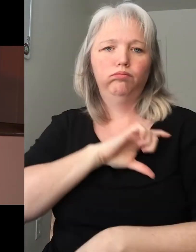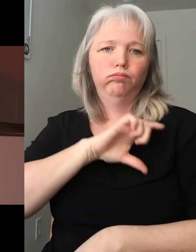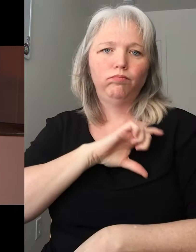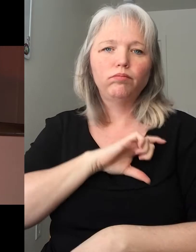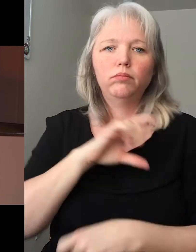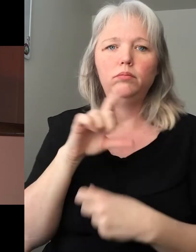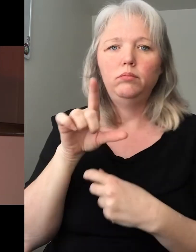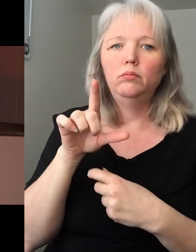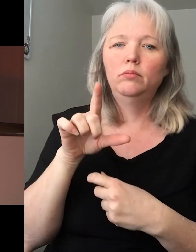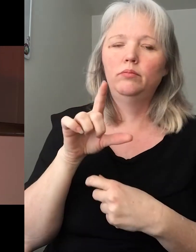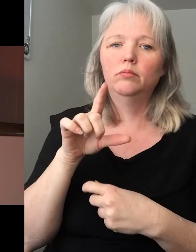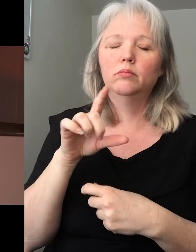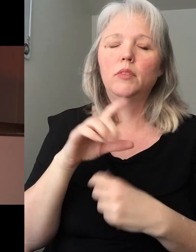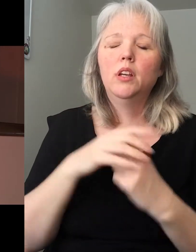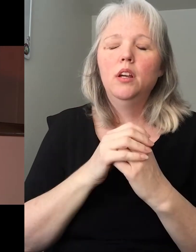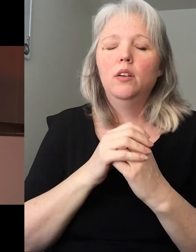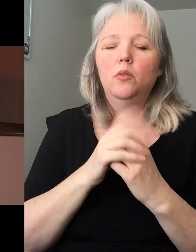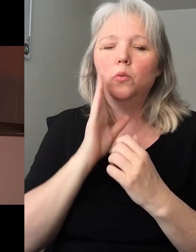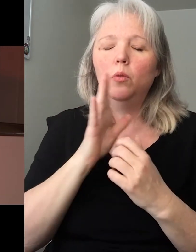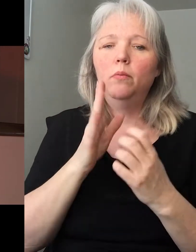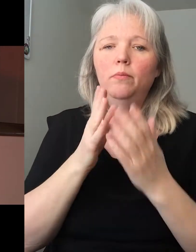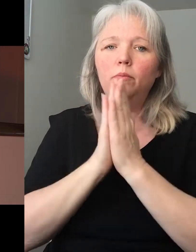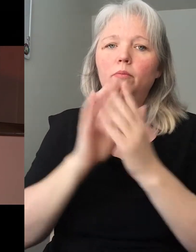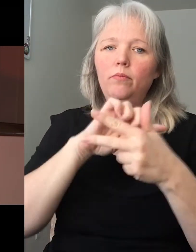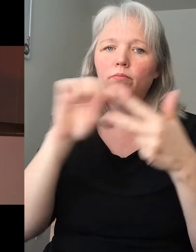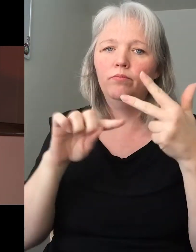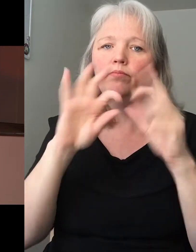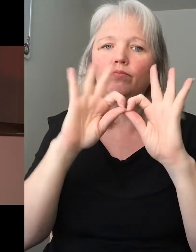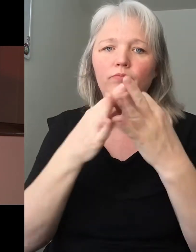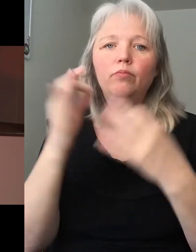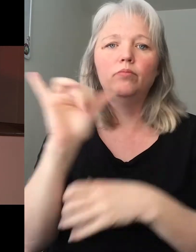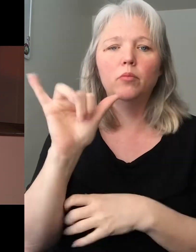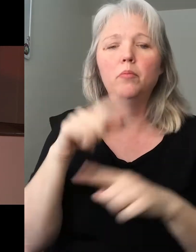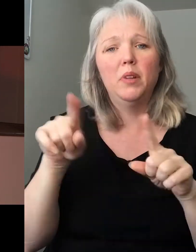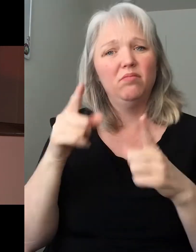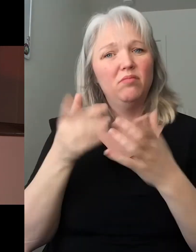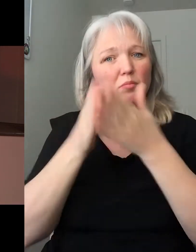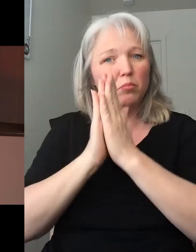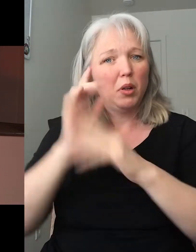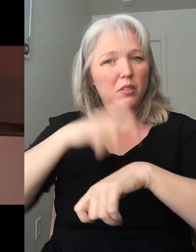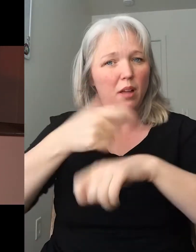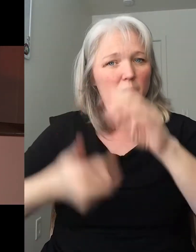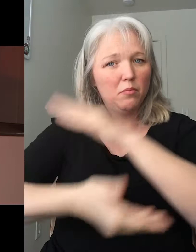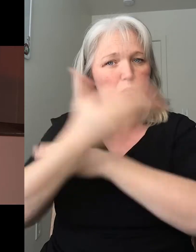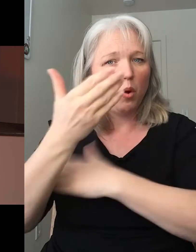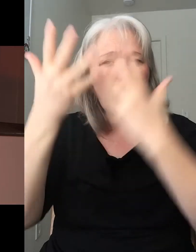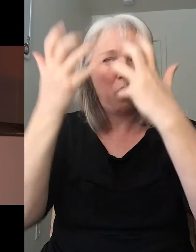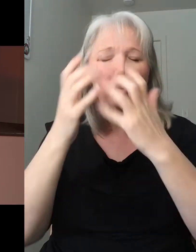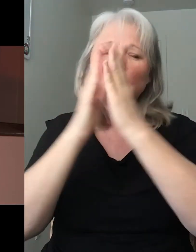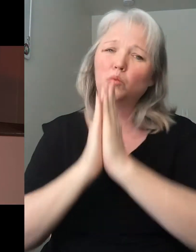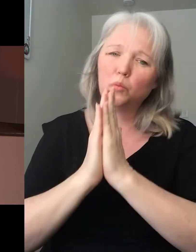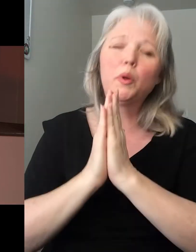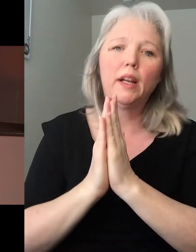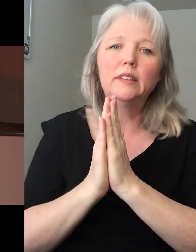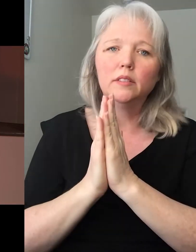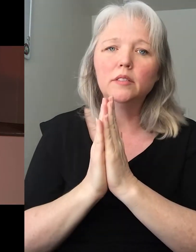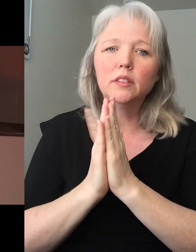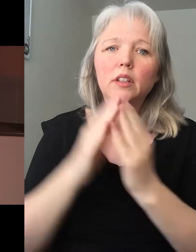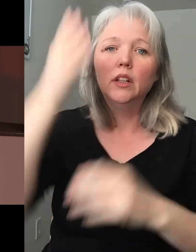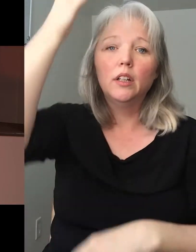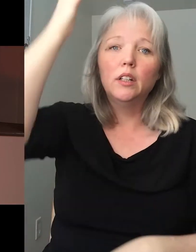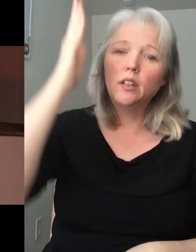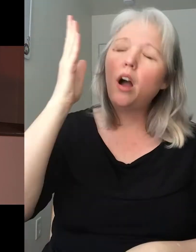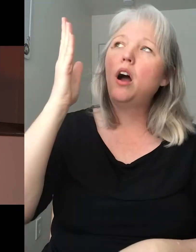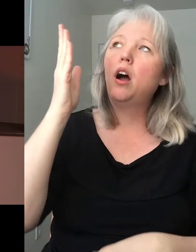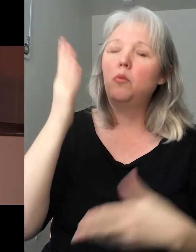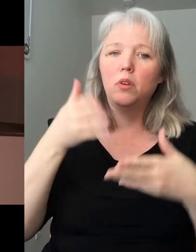And we're certainly going to be lifting up those families as well. But this prayer time this morning, I want you to pray that